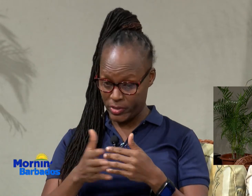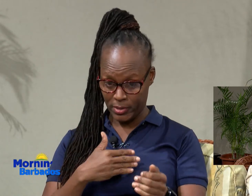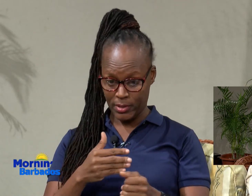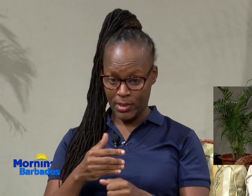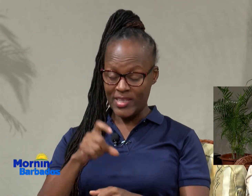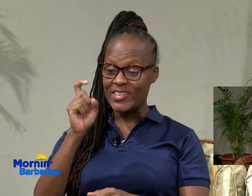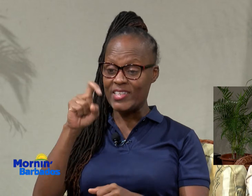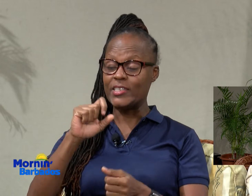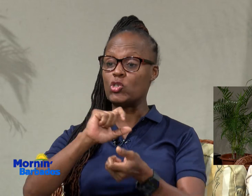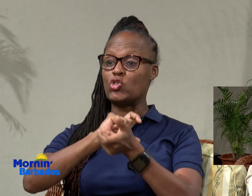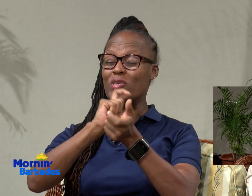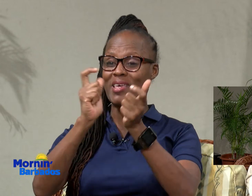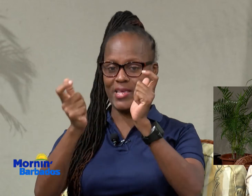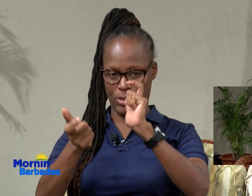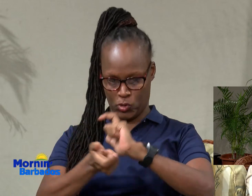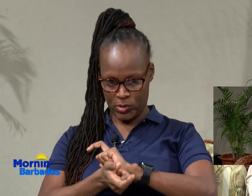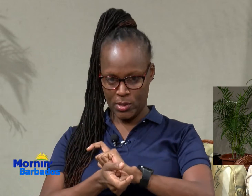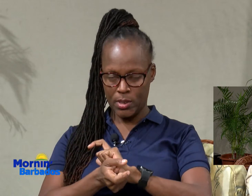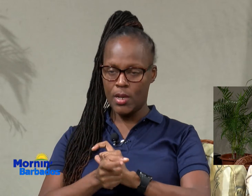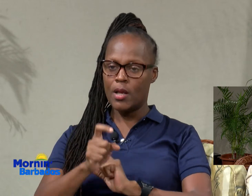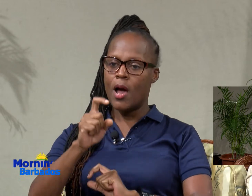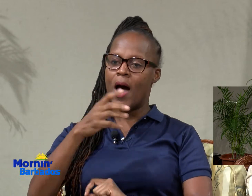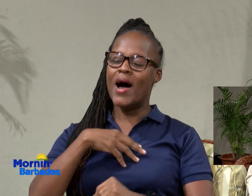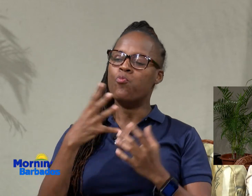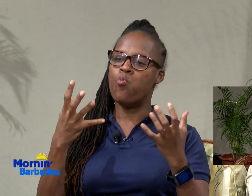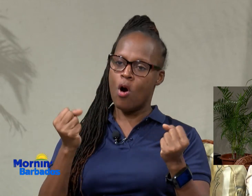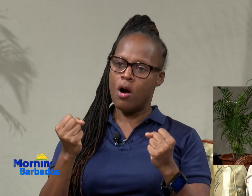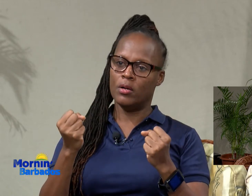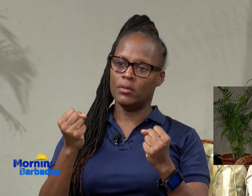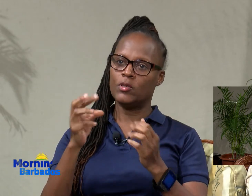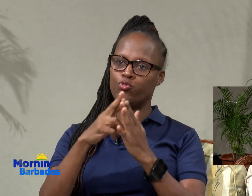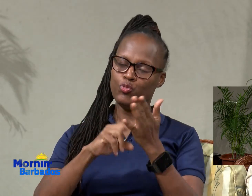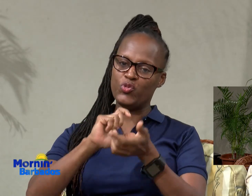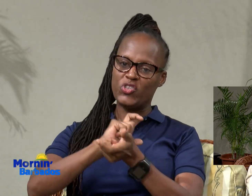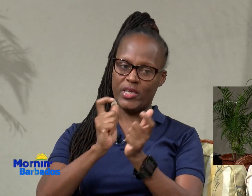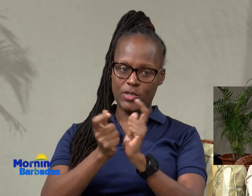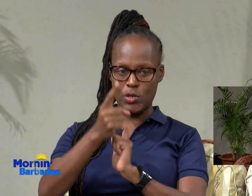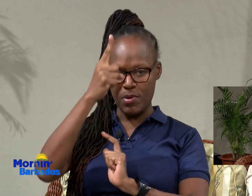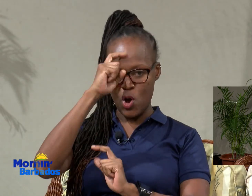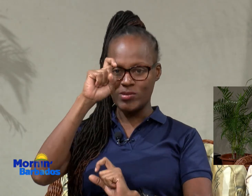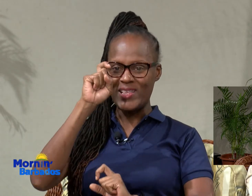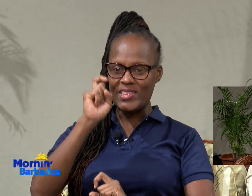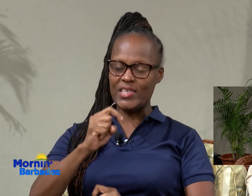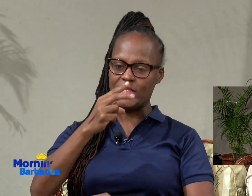The rules here in Barbados, anywhere in the world, need to be changed.